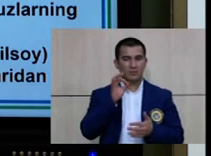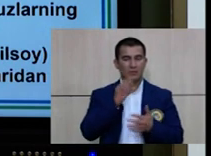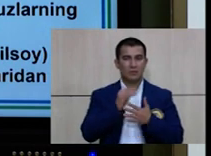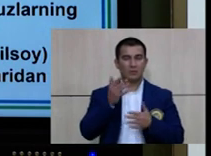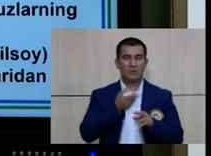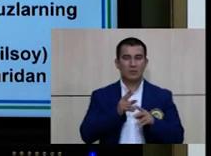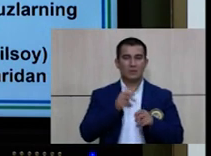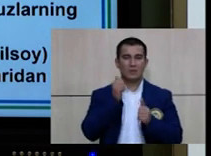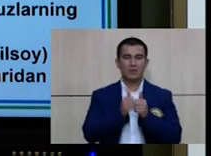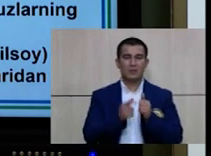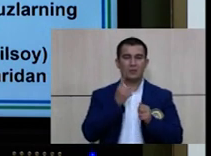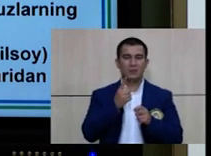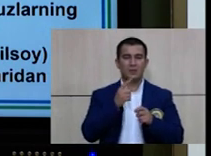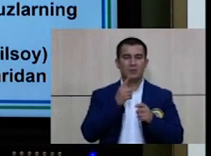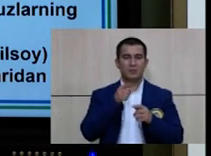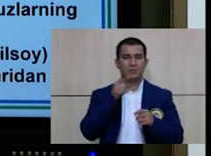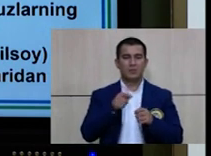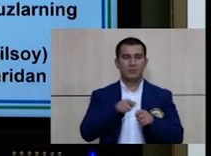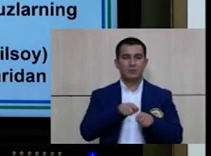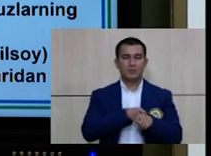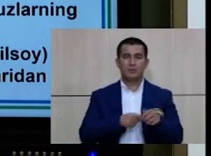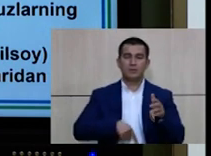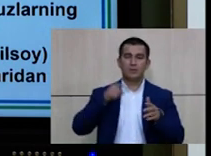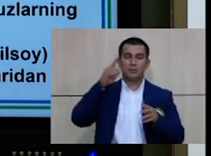metrda 6 gradusga pasayadi.